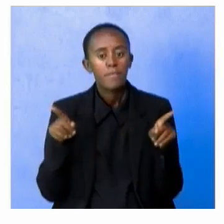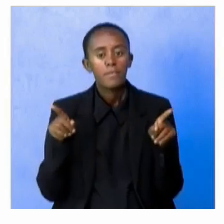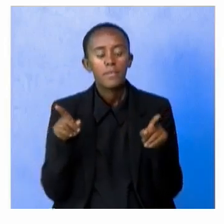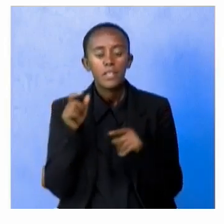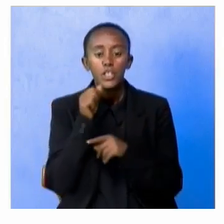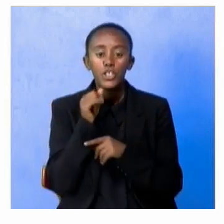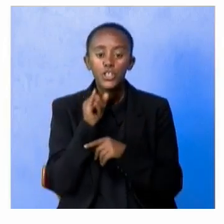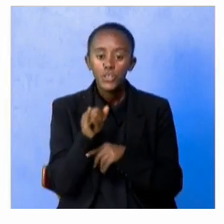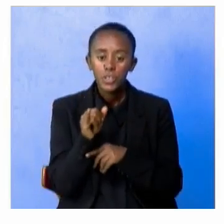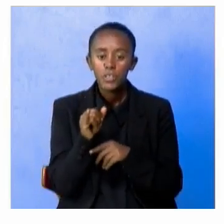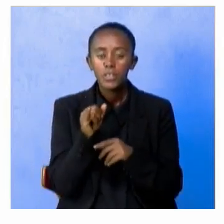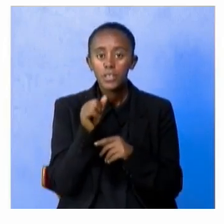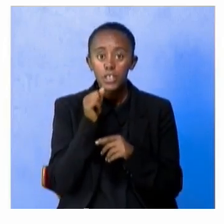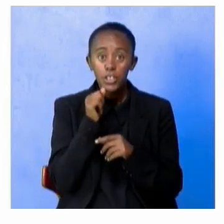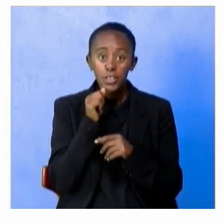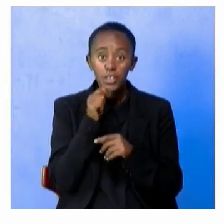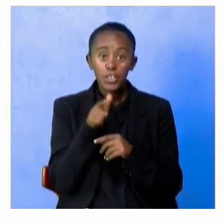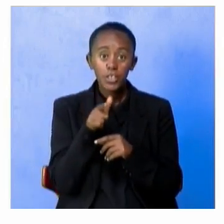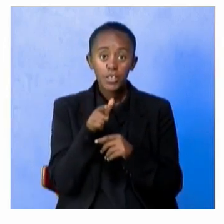she